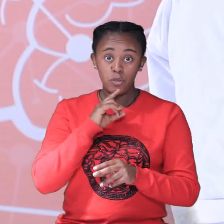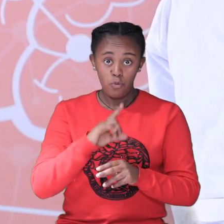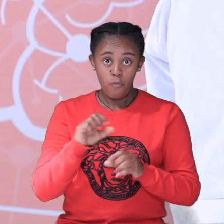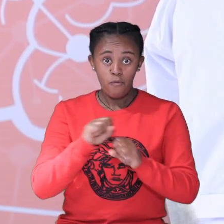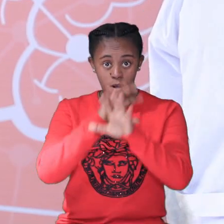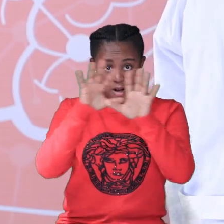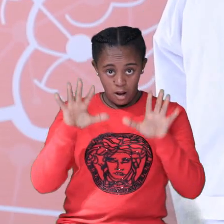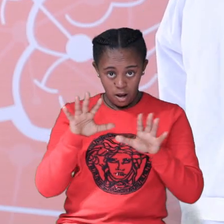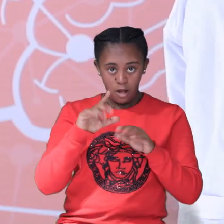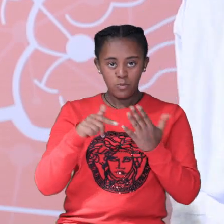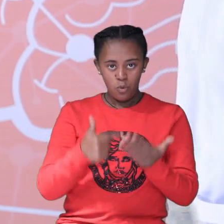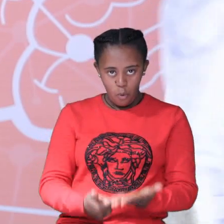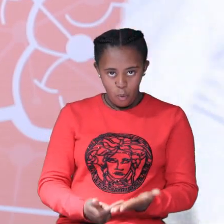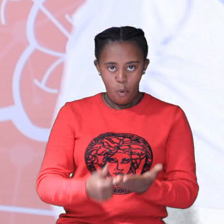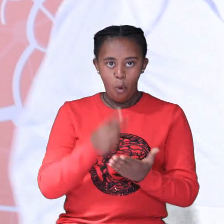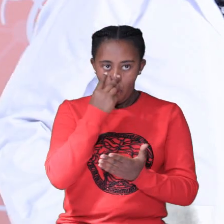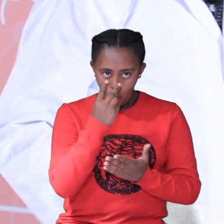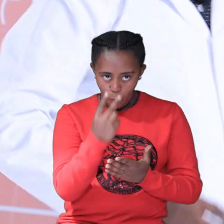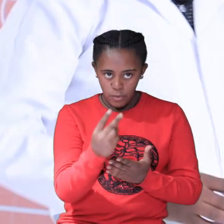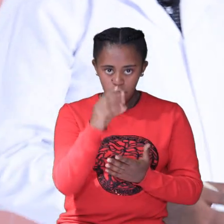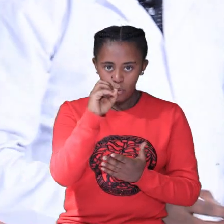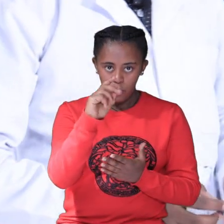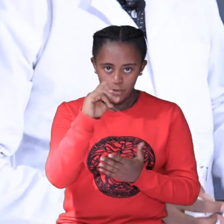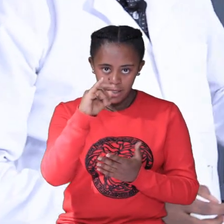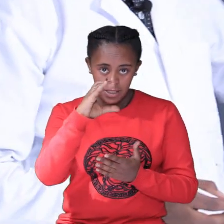So optics is a branch of